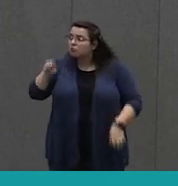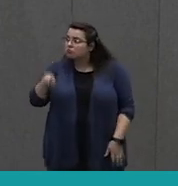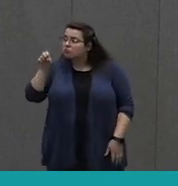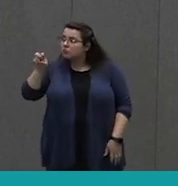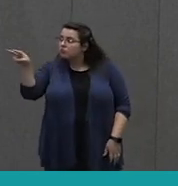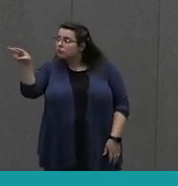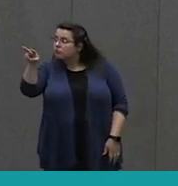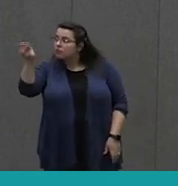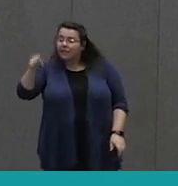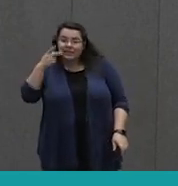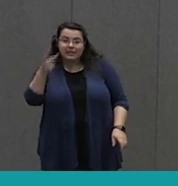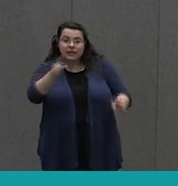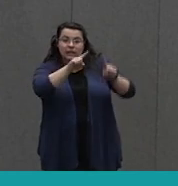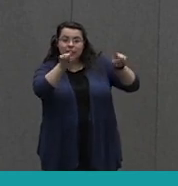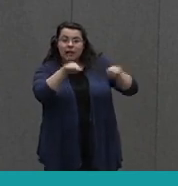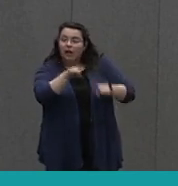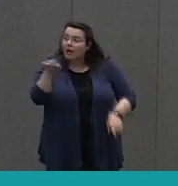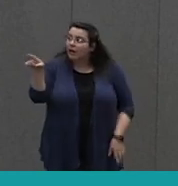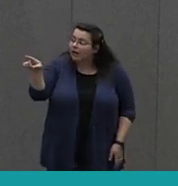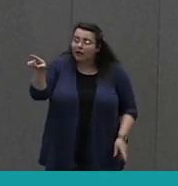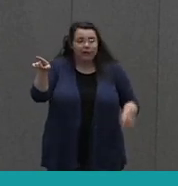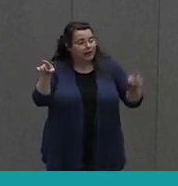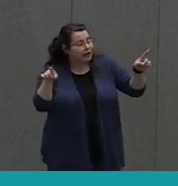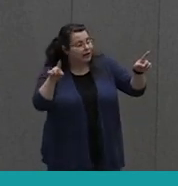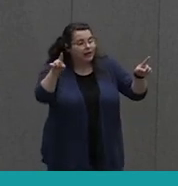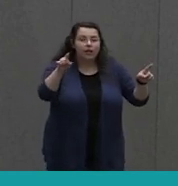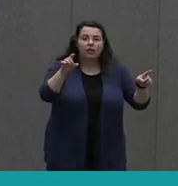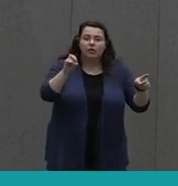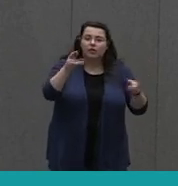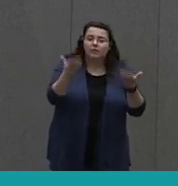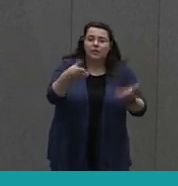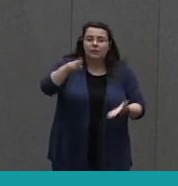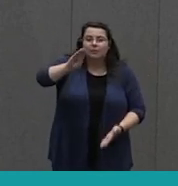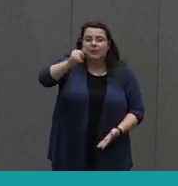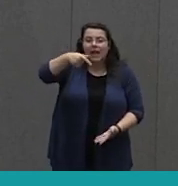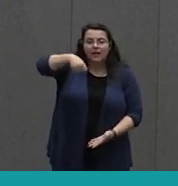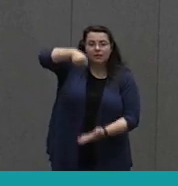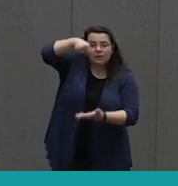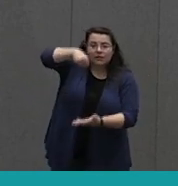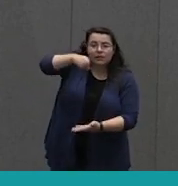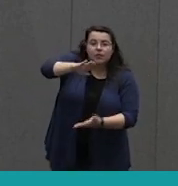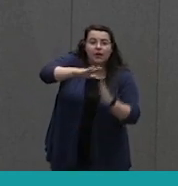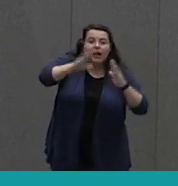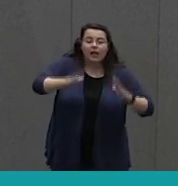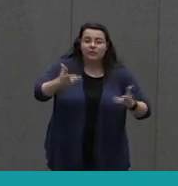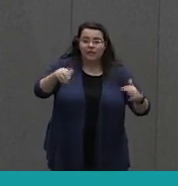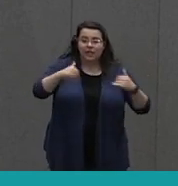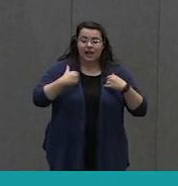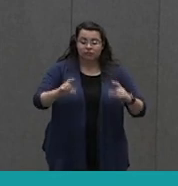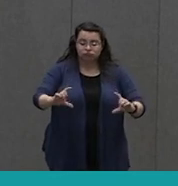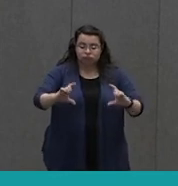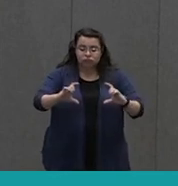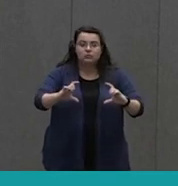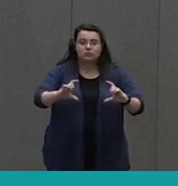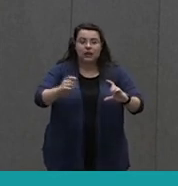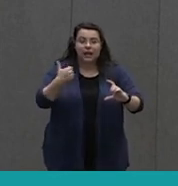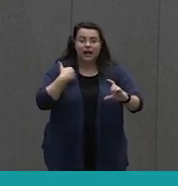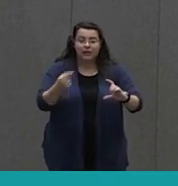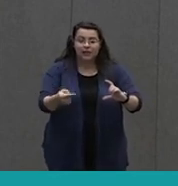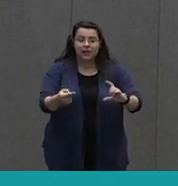paper, like Tostitos or Doritos or Fritos. All three of those words